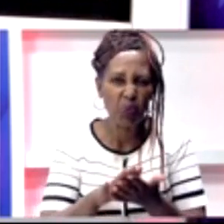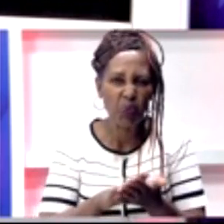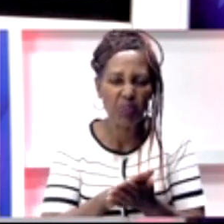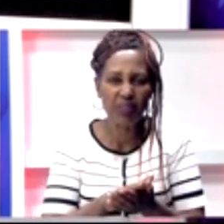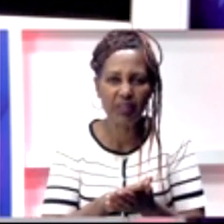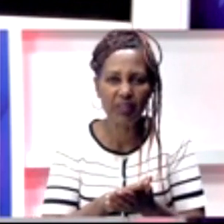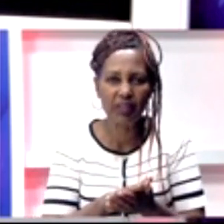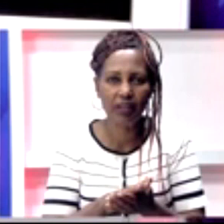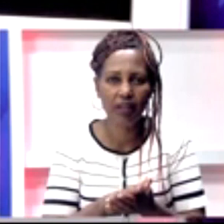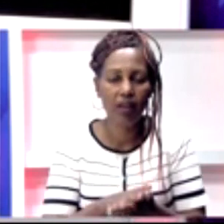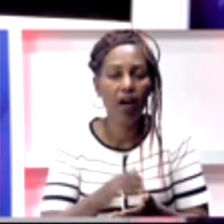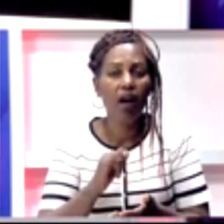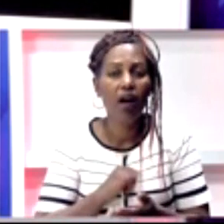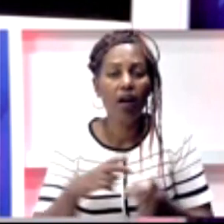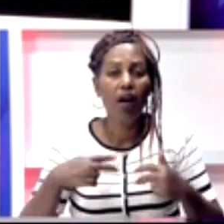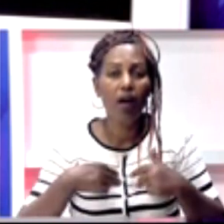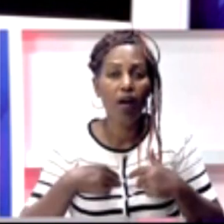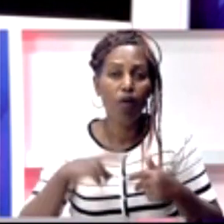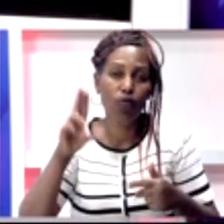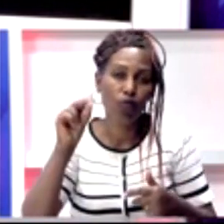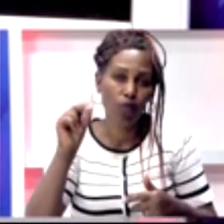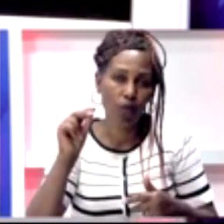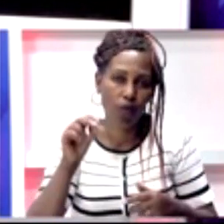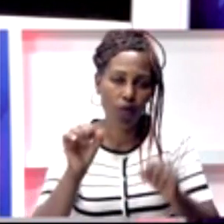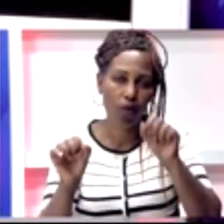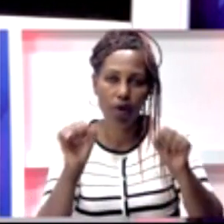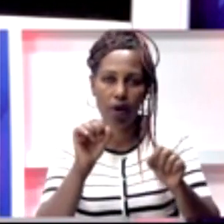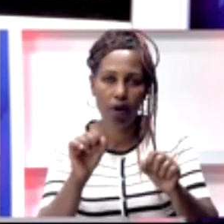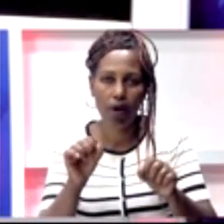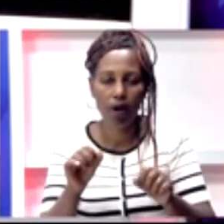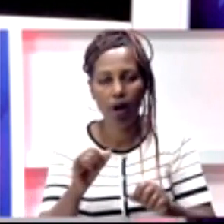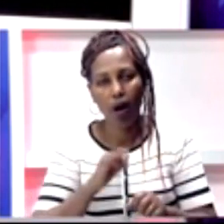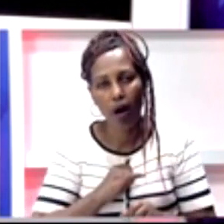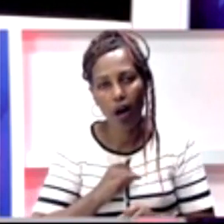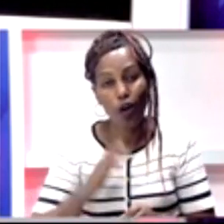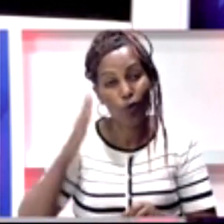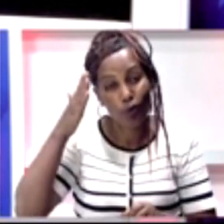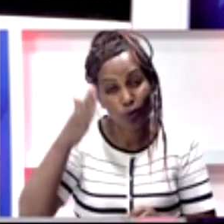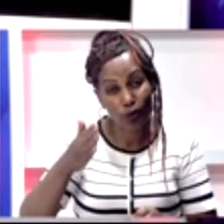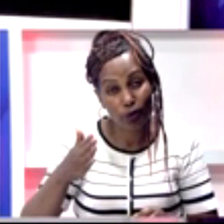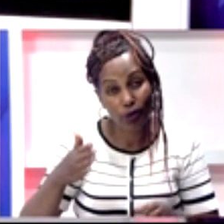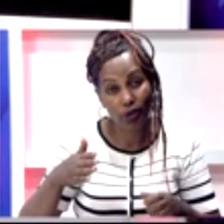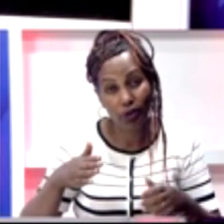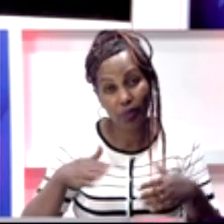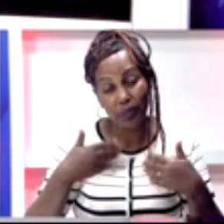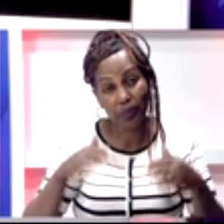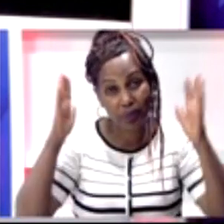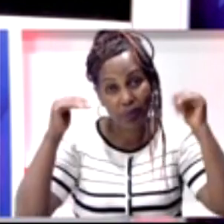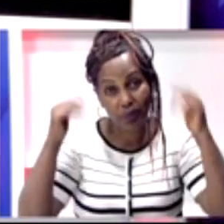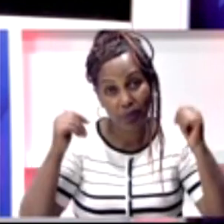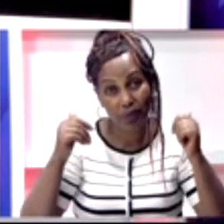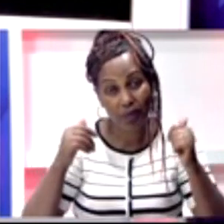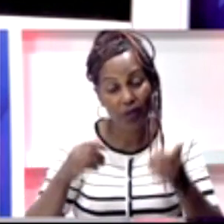Three, I have no car. I wish I dash buy a car one day.